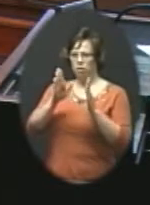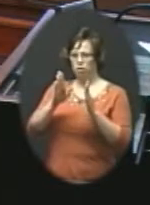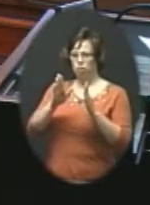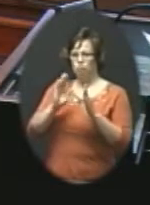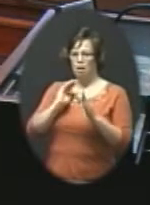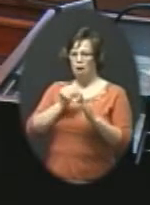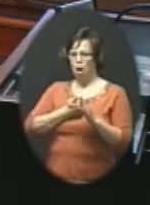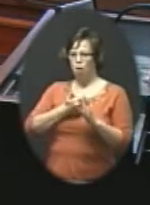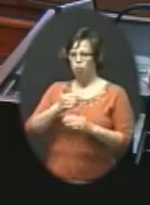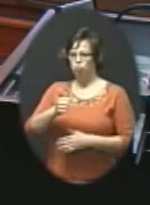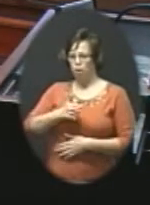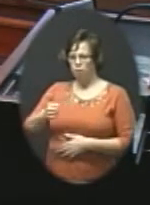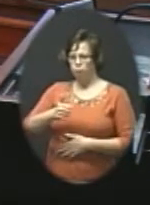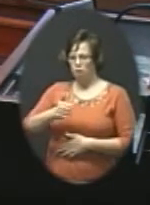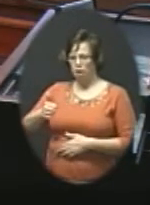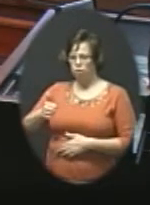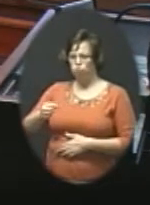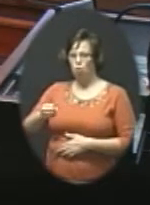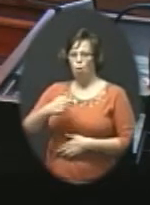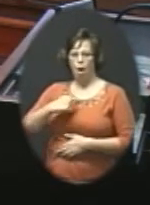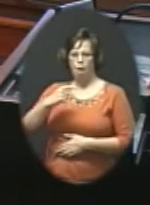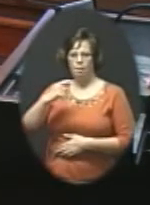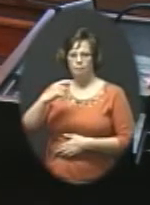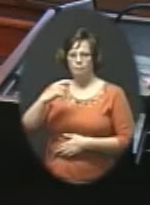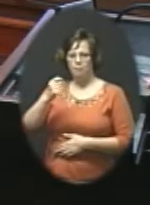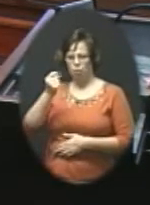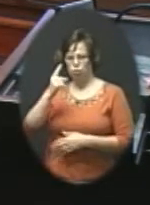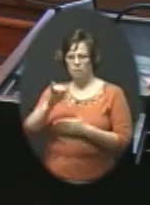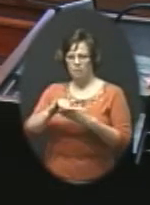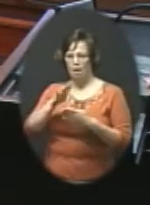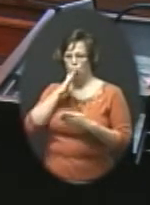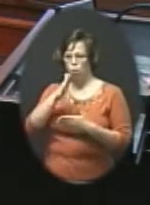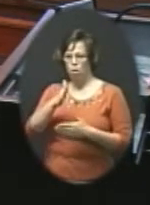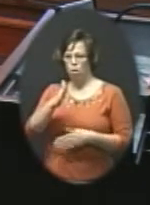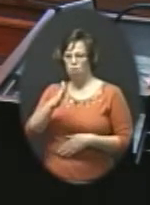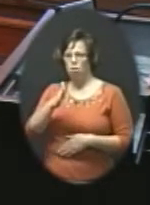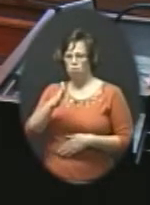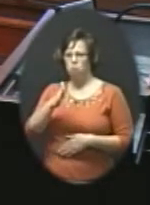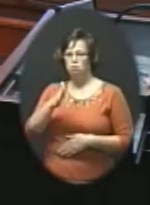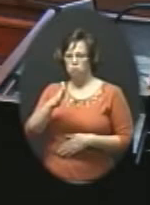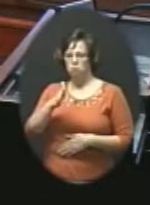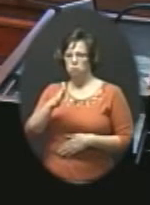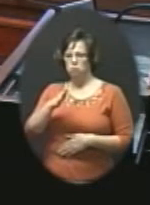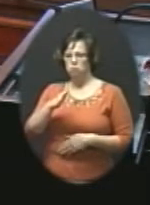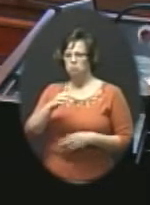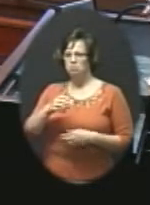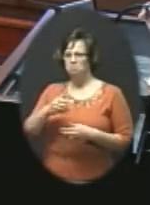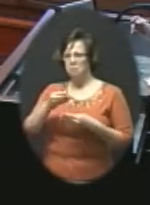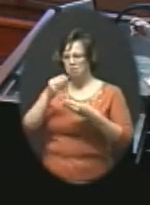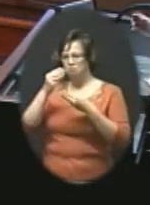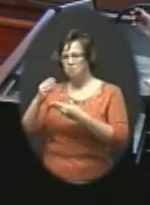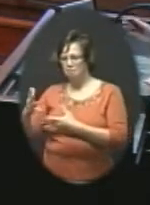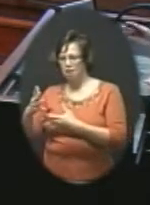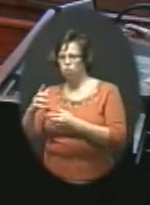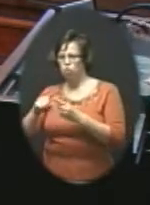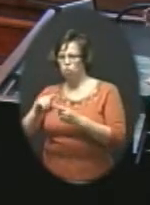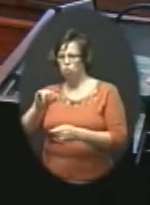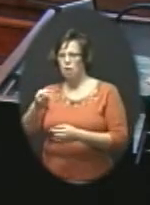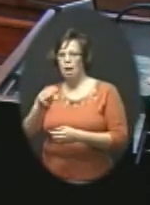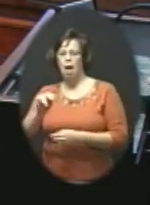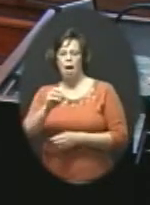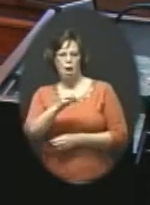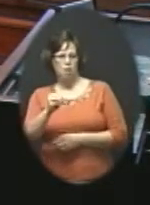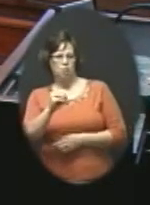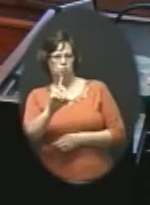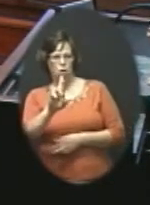was our transportation. And so I'm hearing that's going to... Yes. John Hutchison and Aaron. Actually, and Dr.